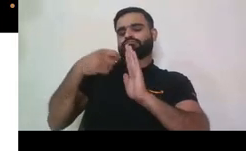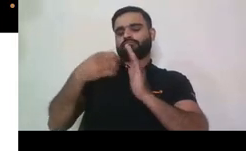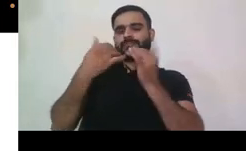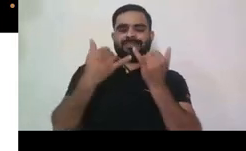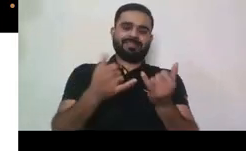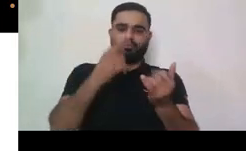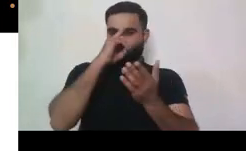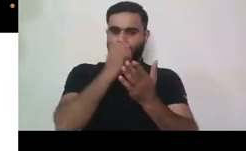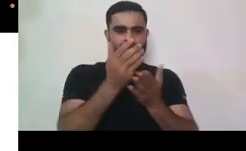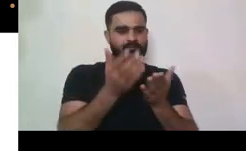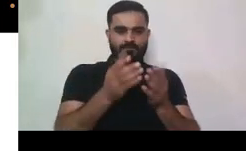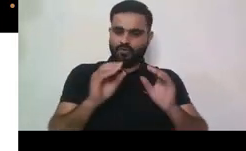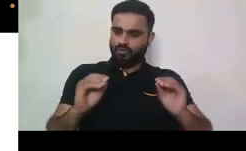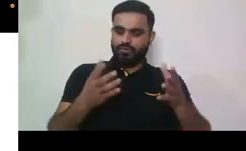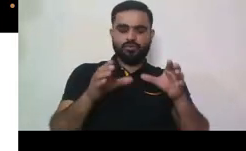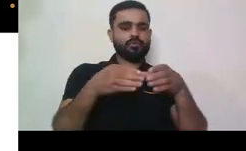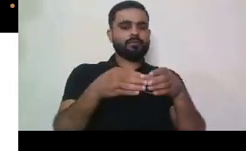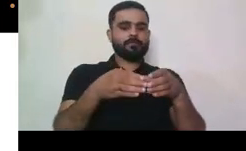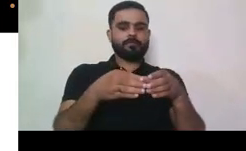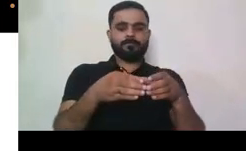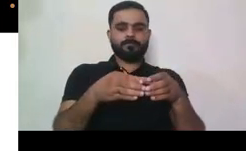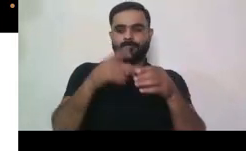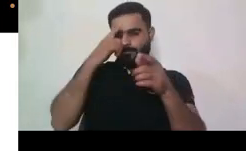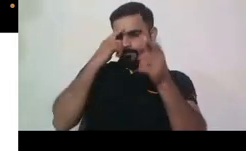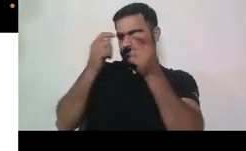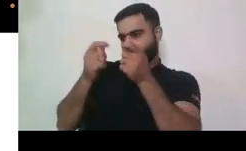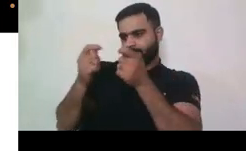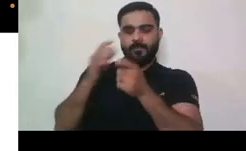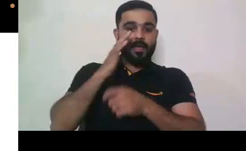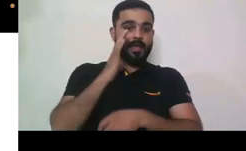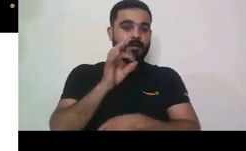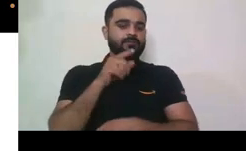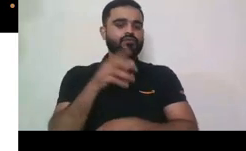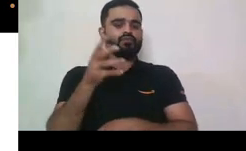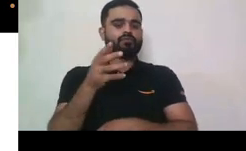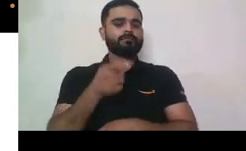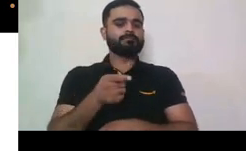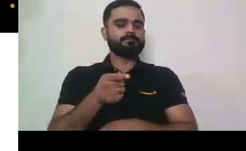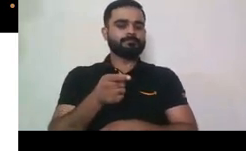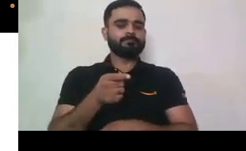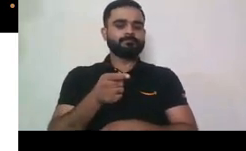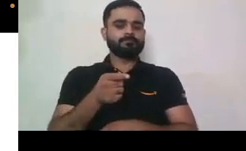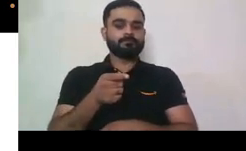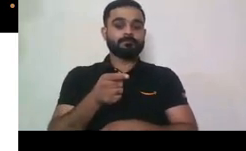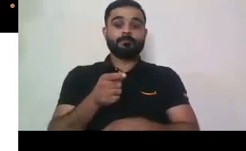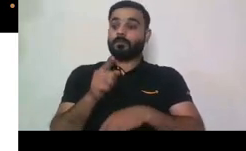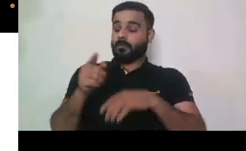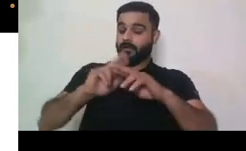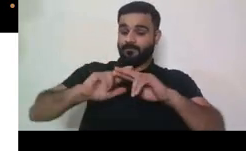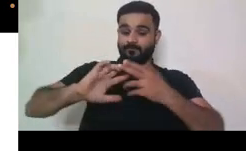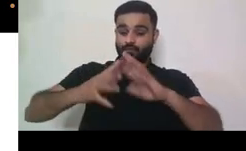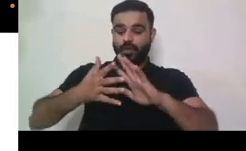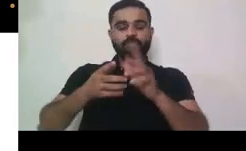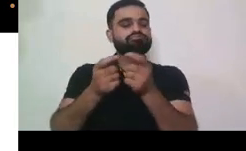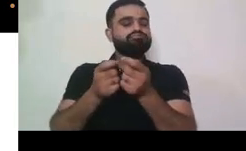have decided to start a group, you have decided your roles. Now the important part is how to function these groups.